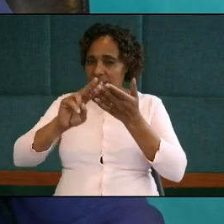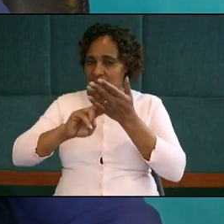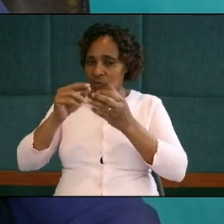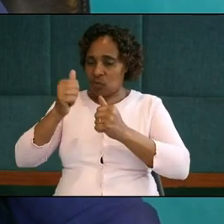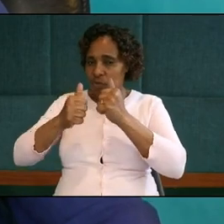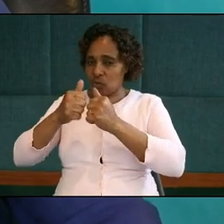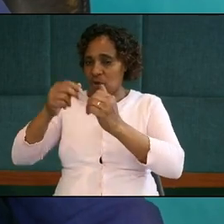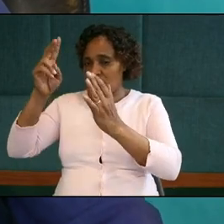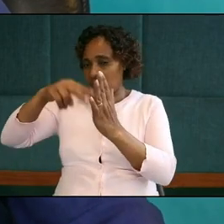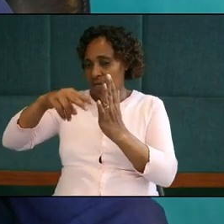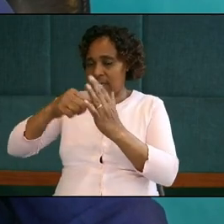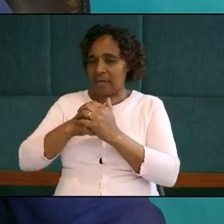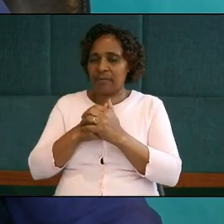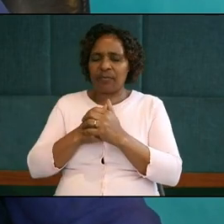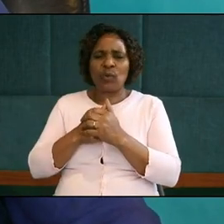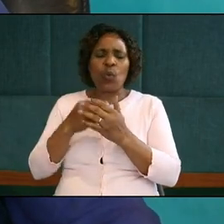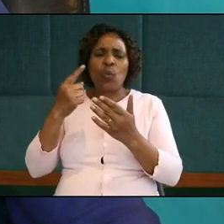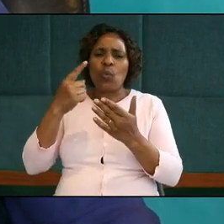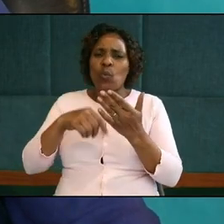read,